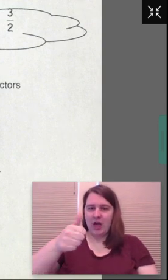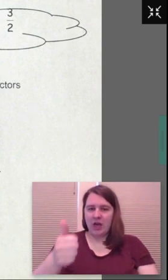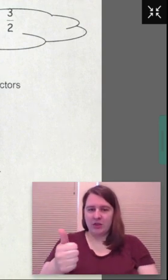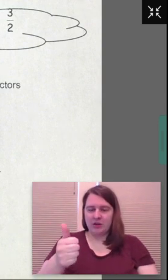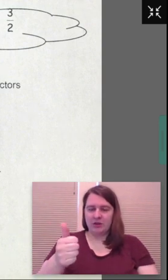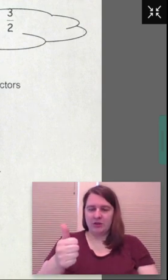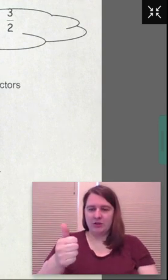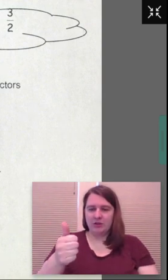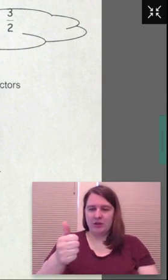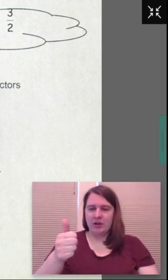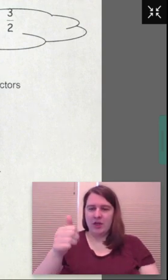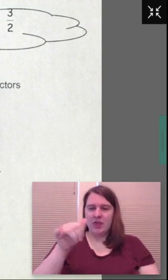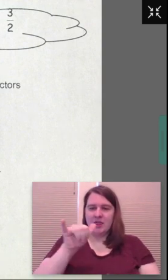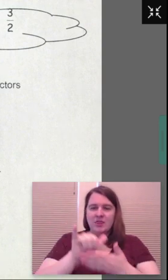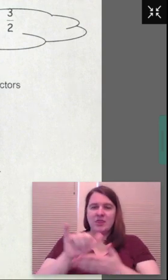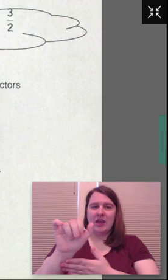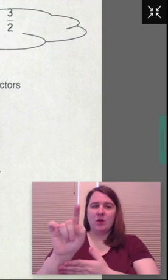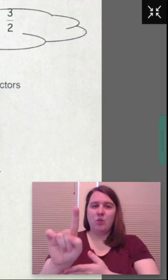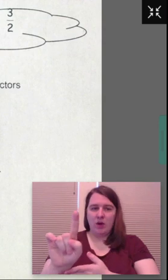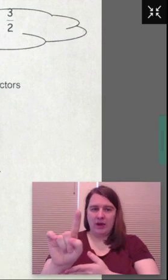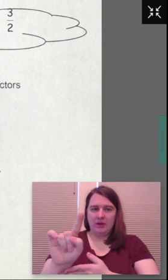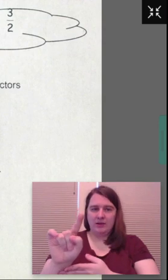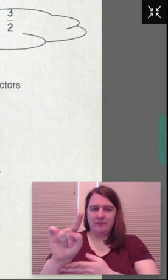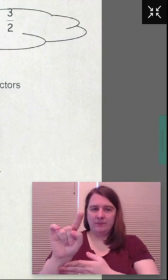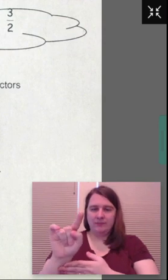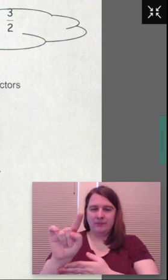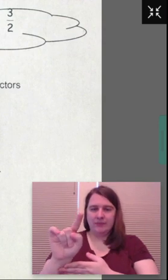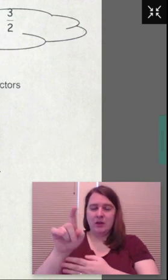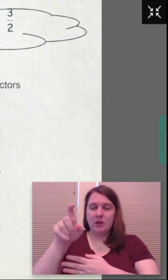factor other than 1.